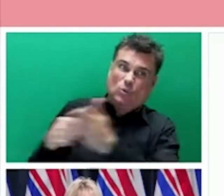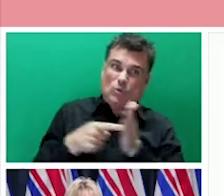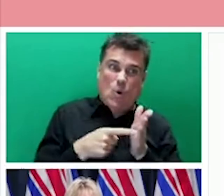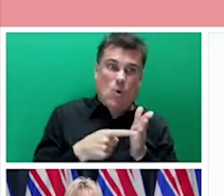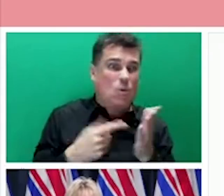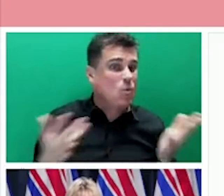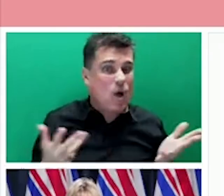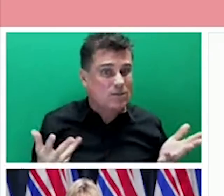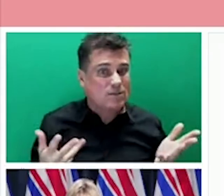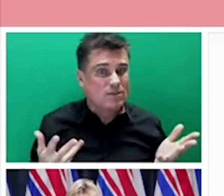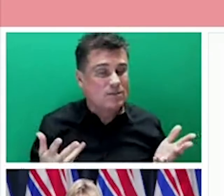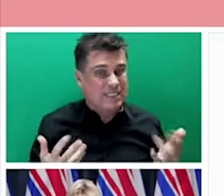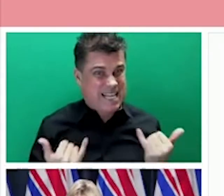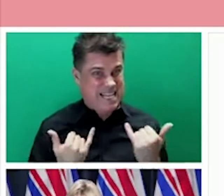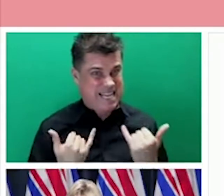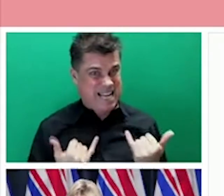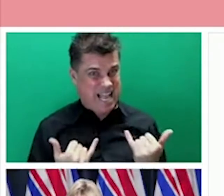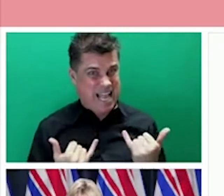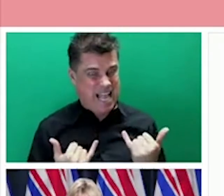is straining our system.